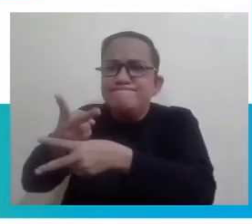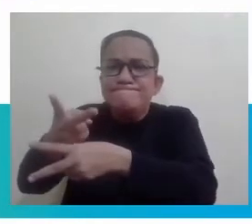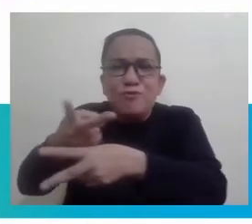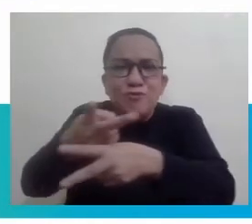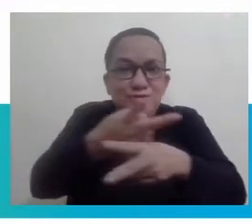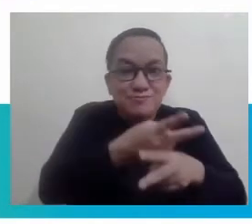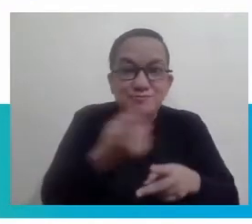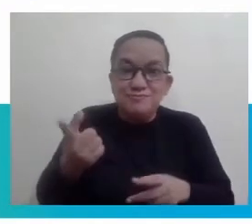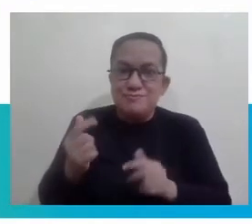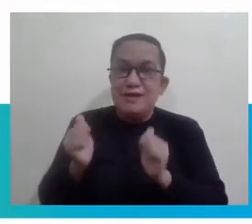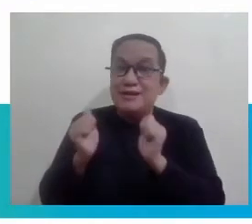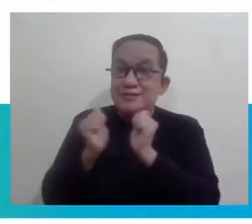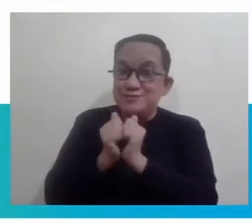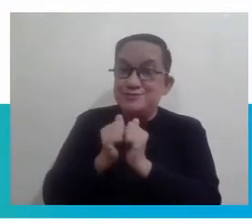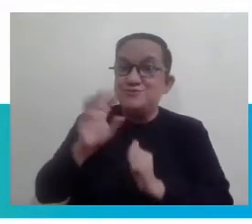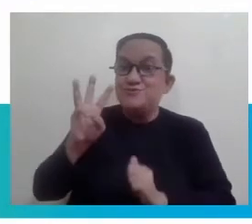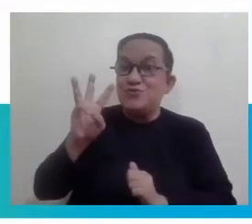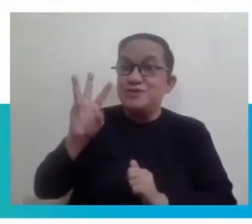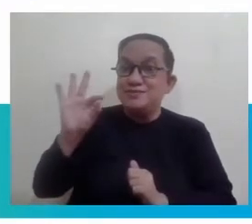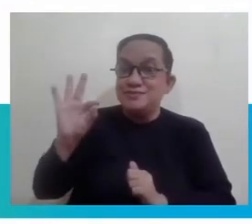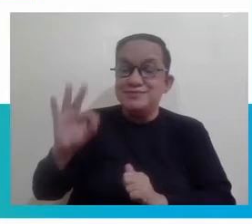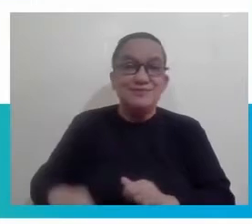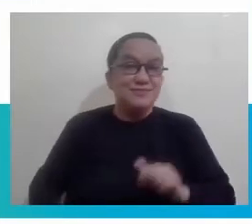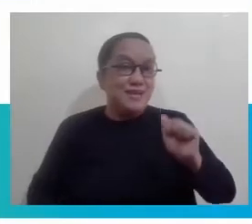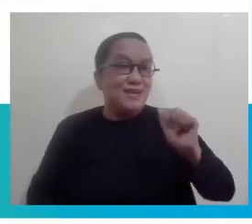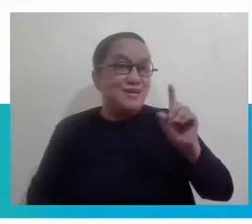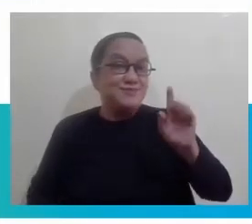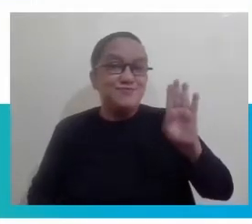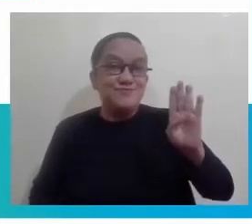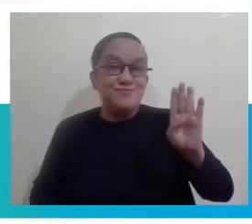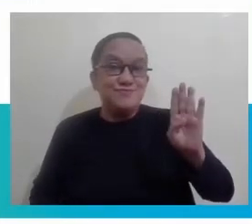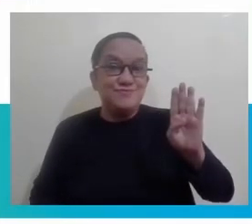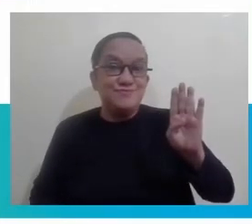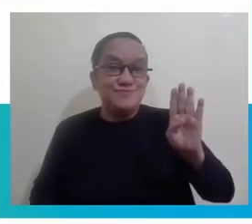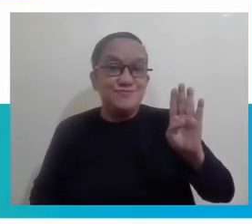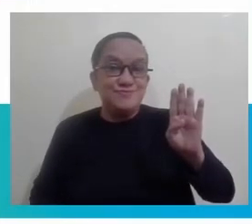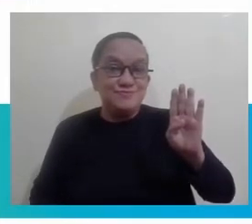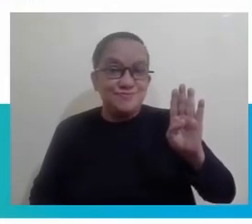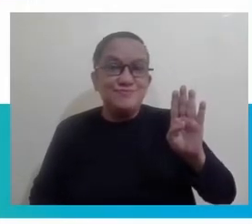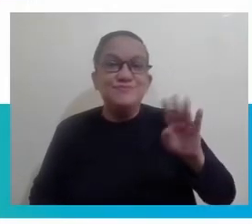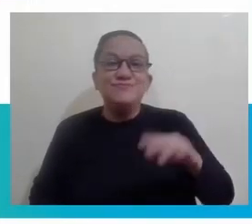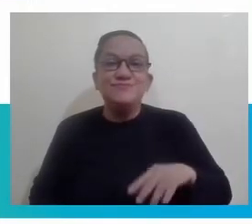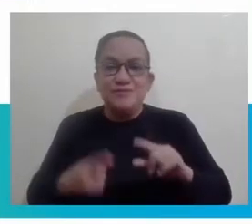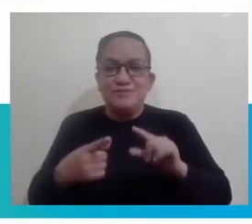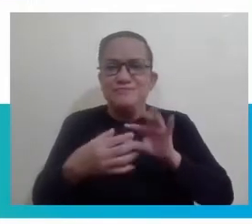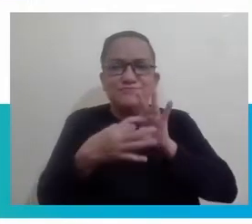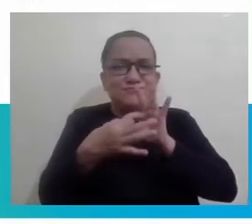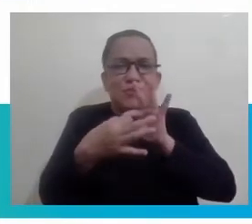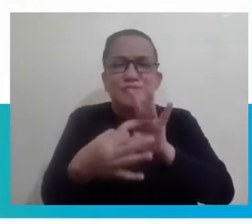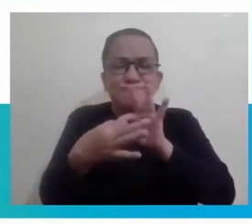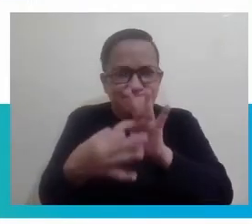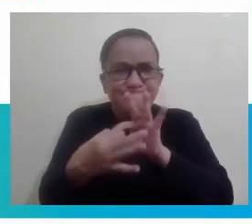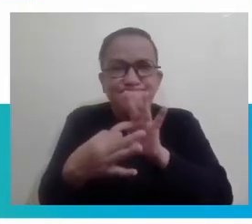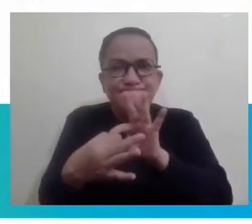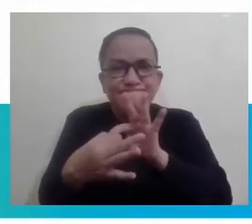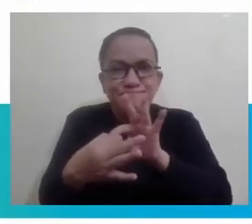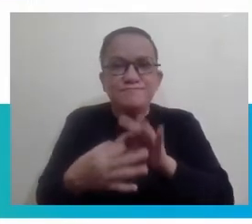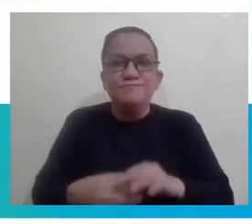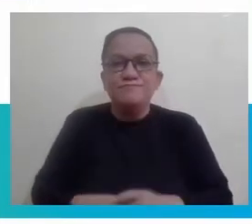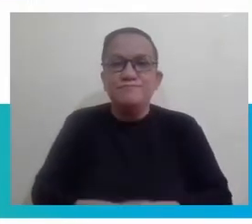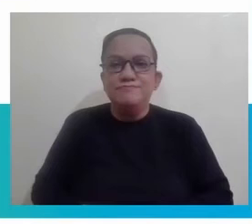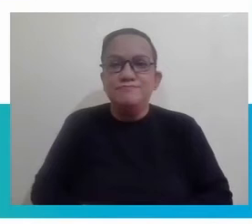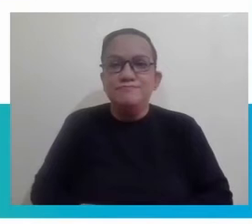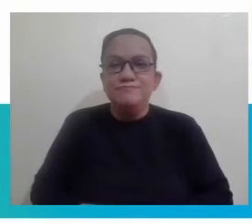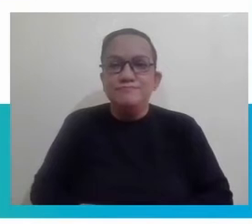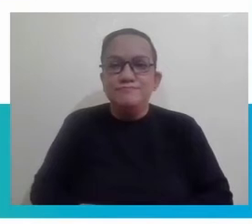Asian Development Bank, and the European Investment Bank. The oceans are extremely important for the planet from both an economic